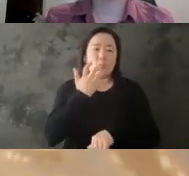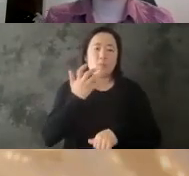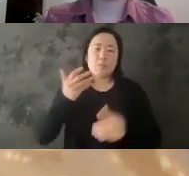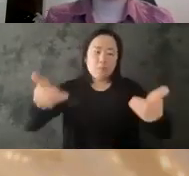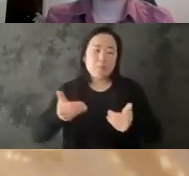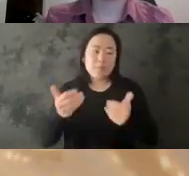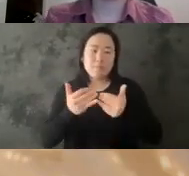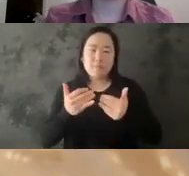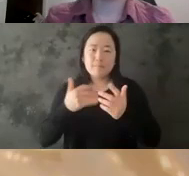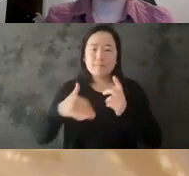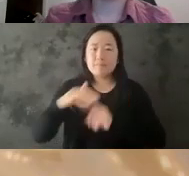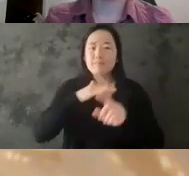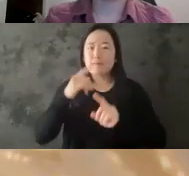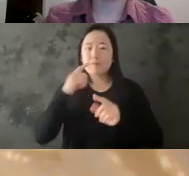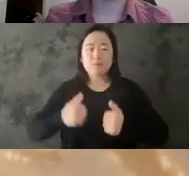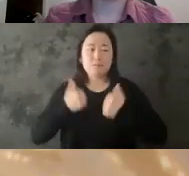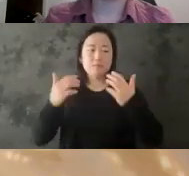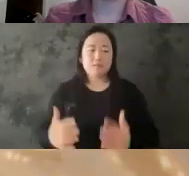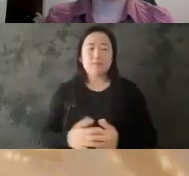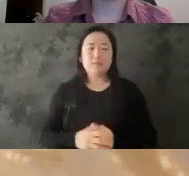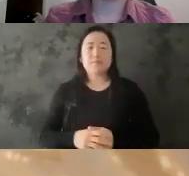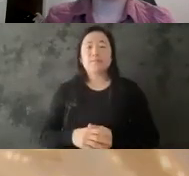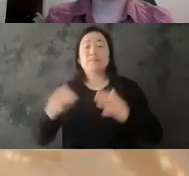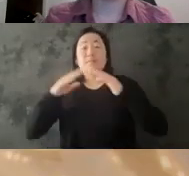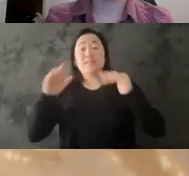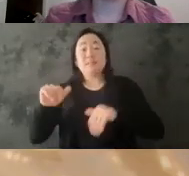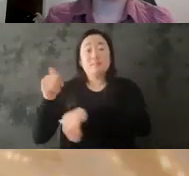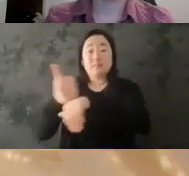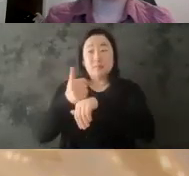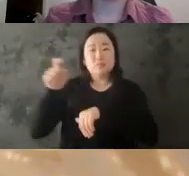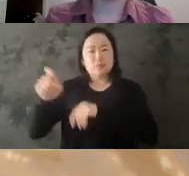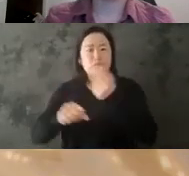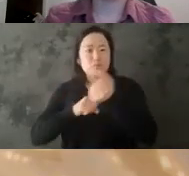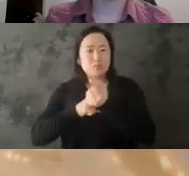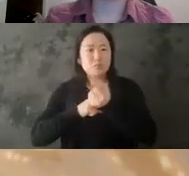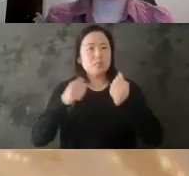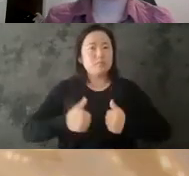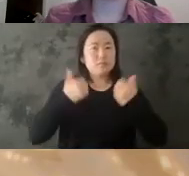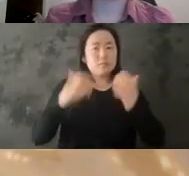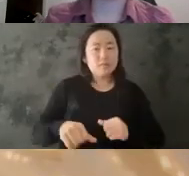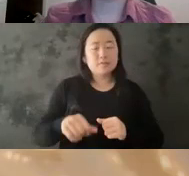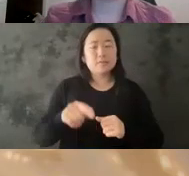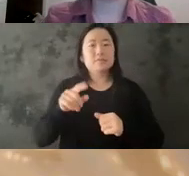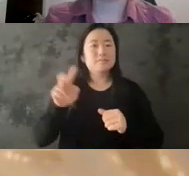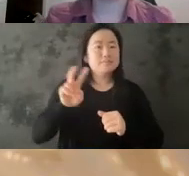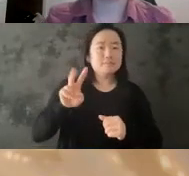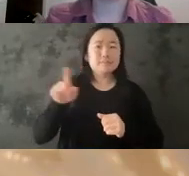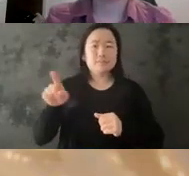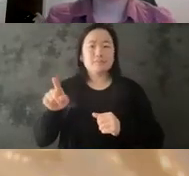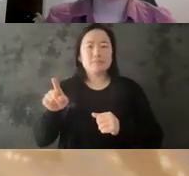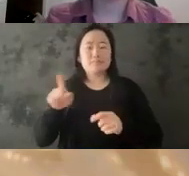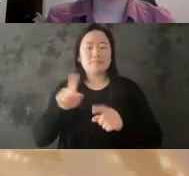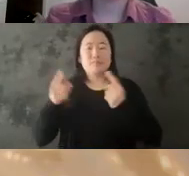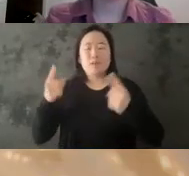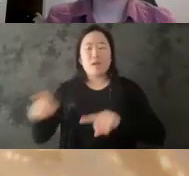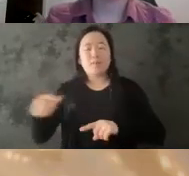because it's really not uncommon for systems that are supposed to be in place to support survivors and victims end up